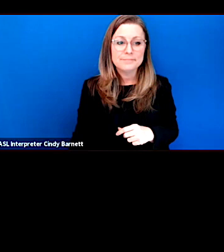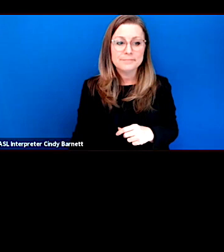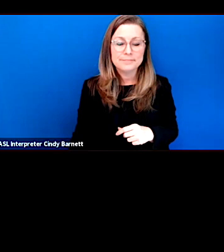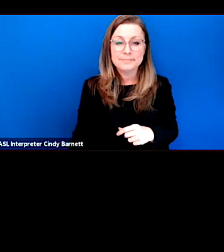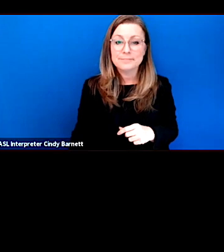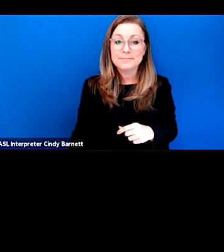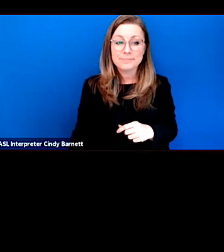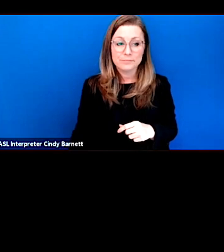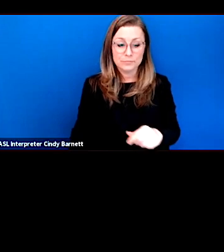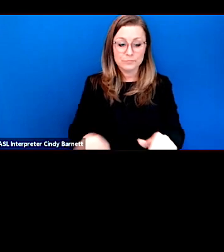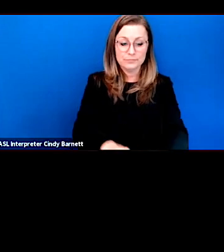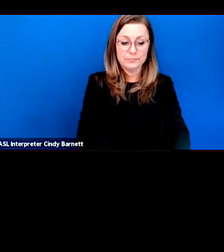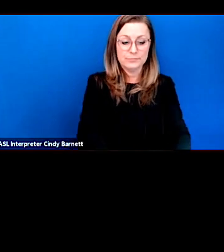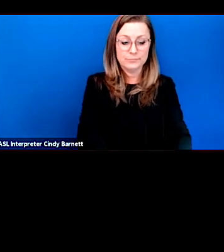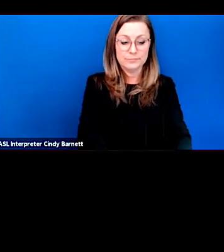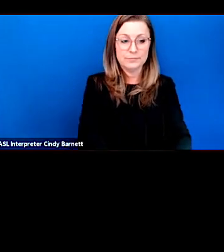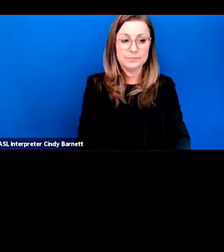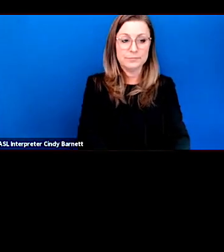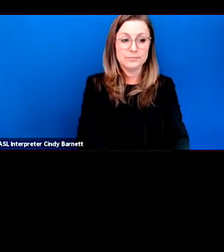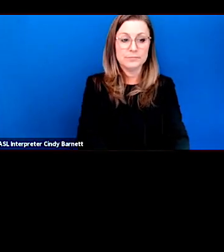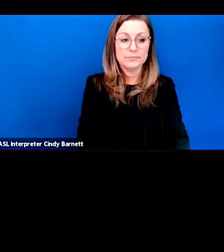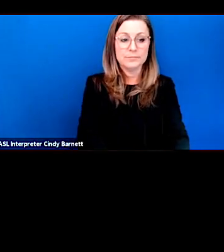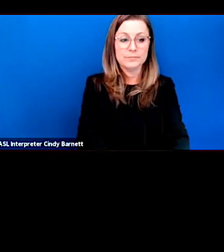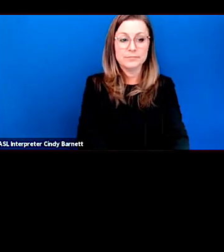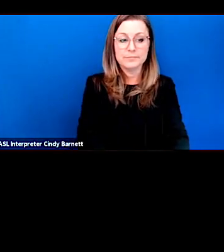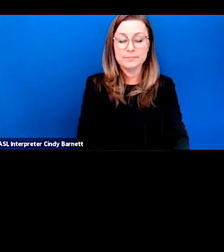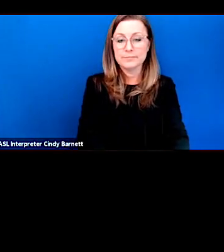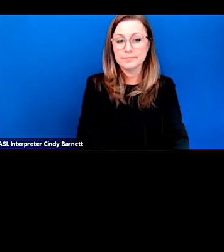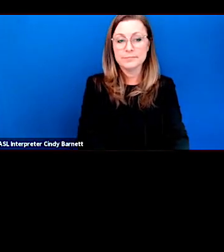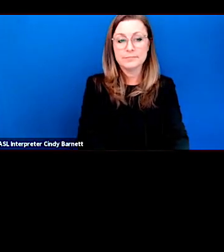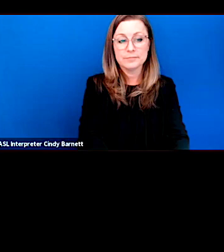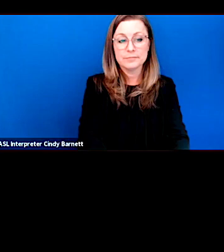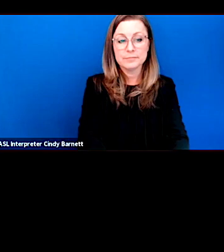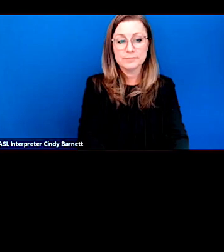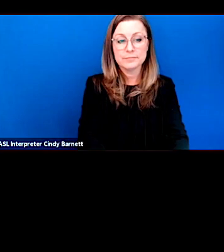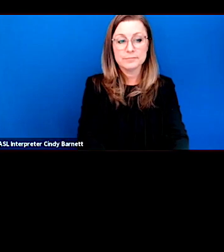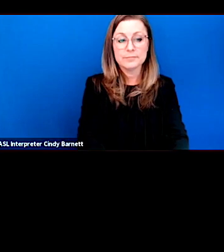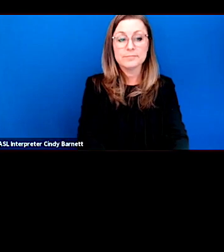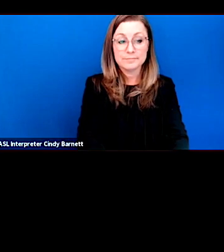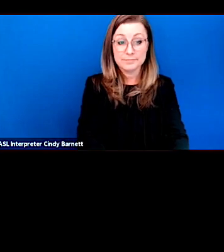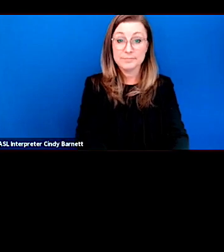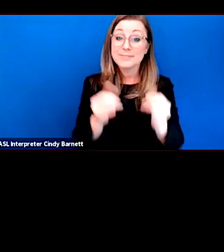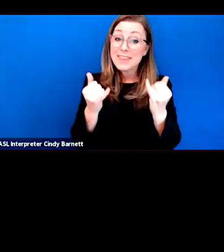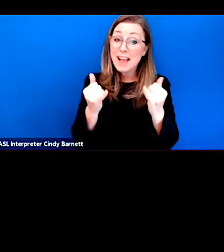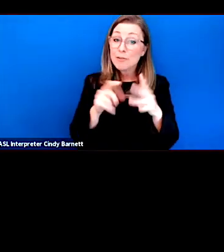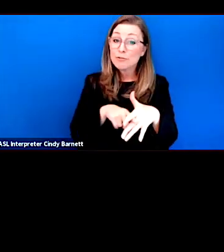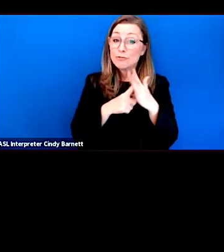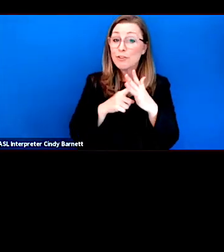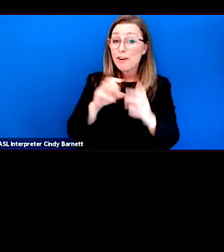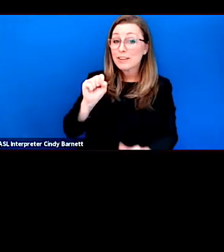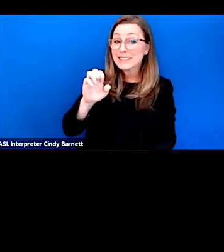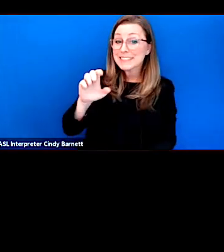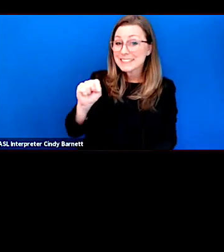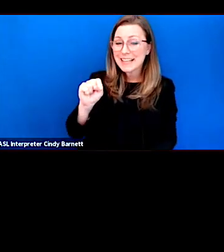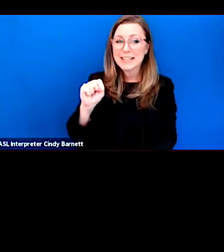resulting from filter 1, filter 2, and quality appraisal is the start set. As I mentioned